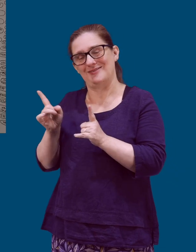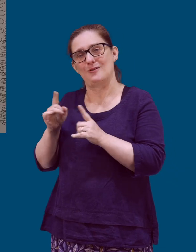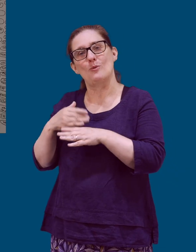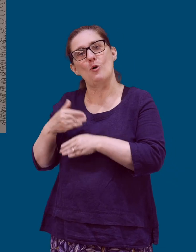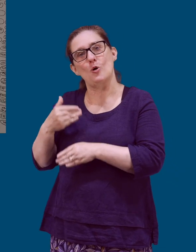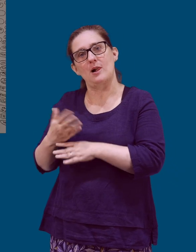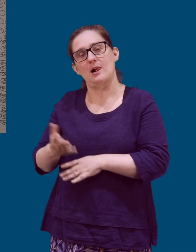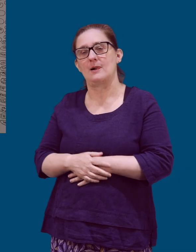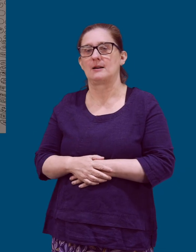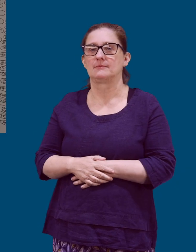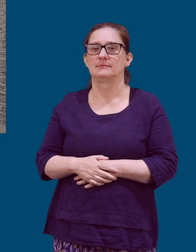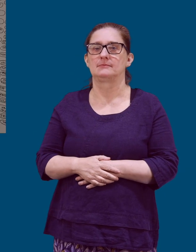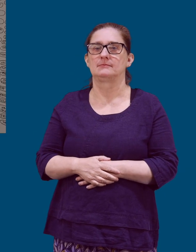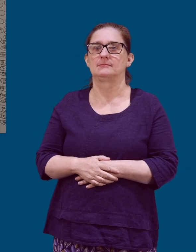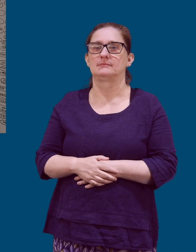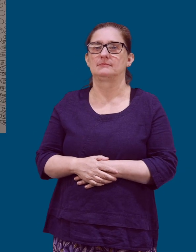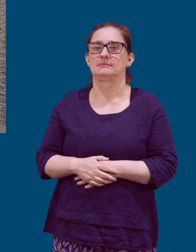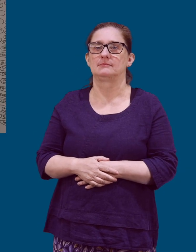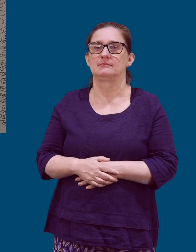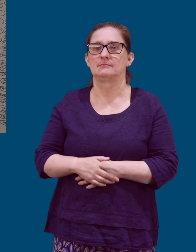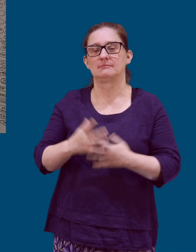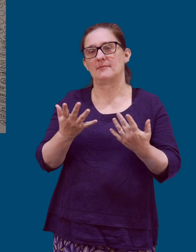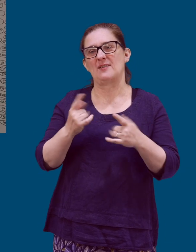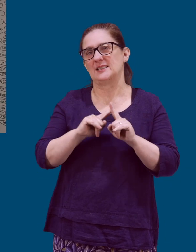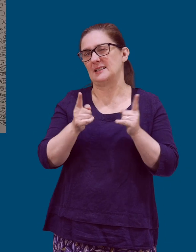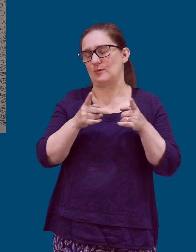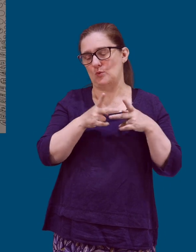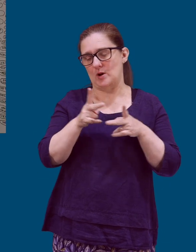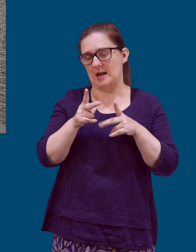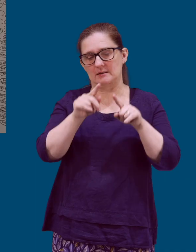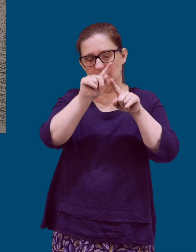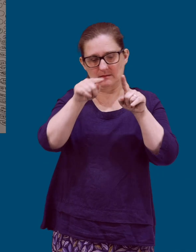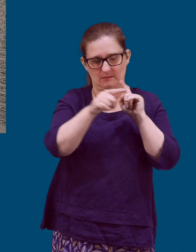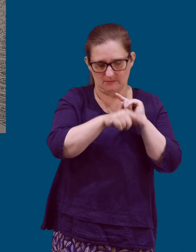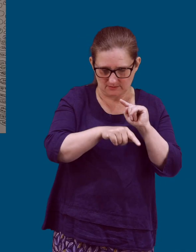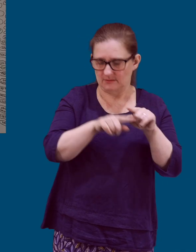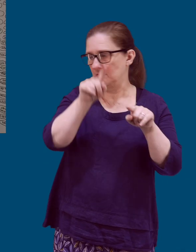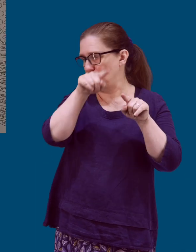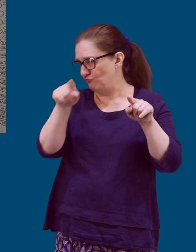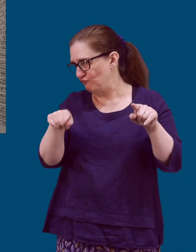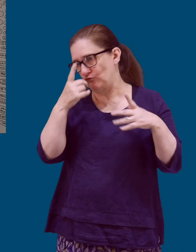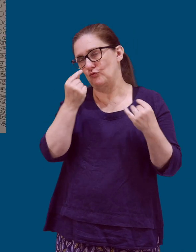walls. Here are several paths through the diagrams, across the walls and floor.